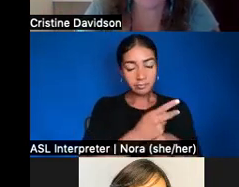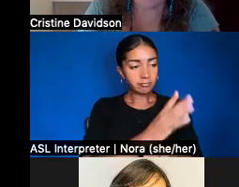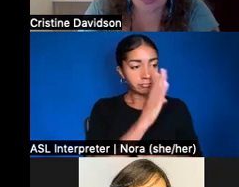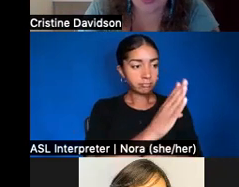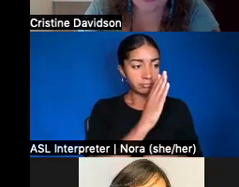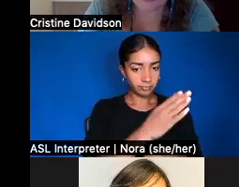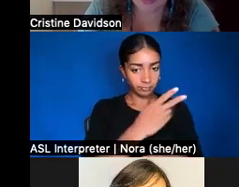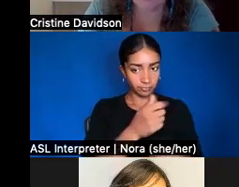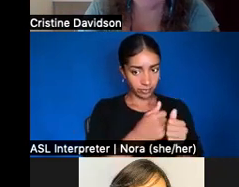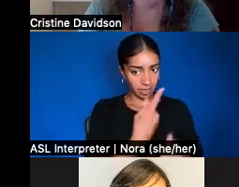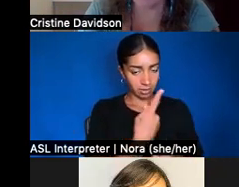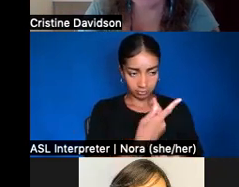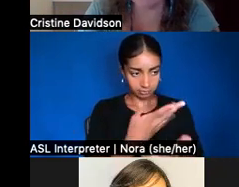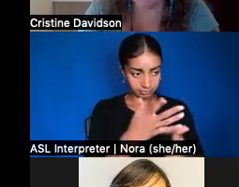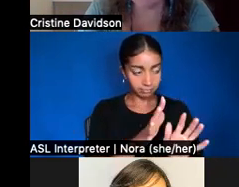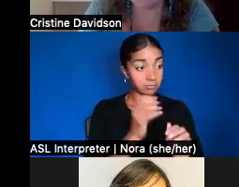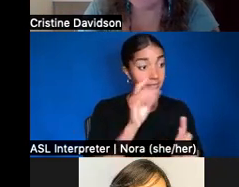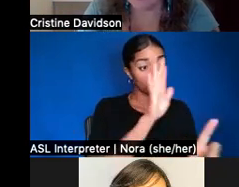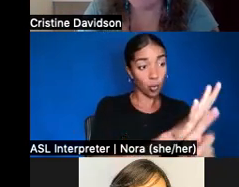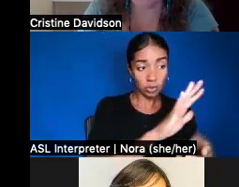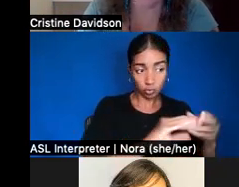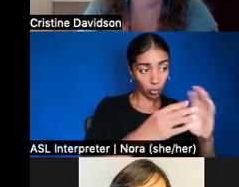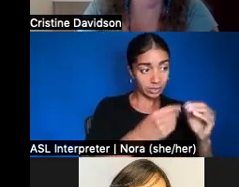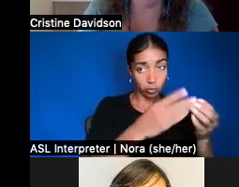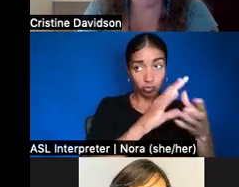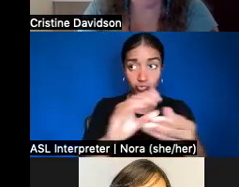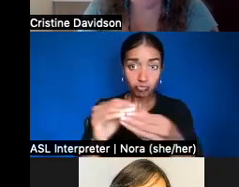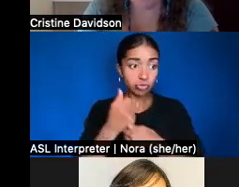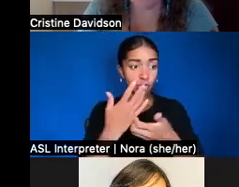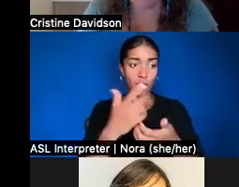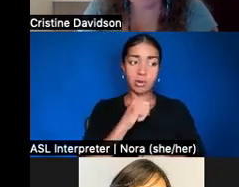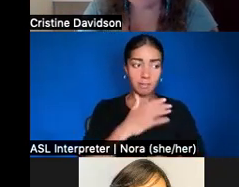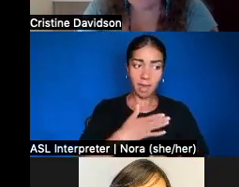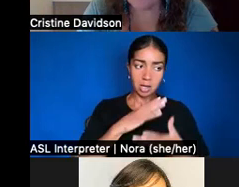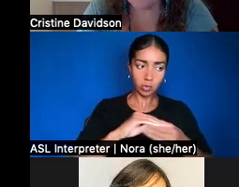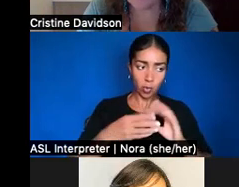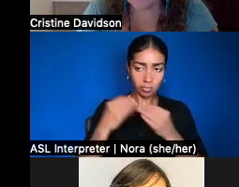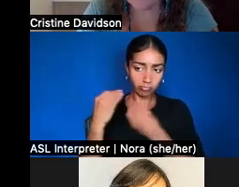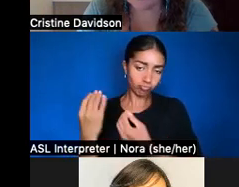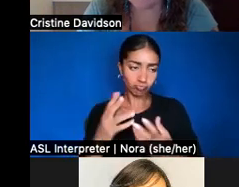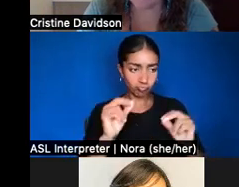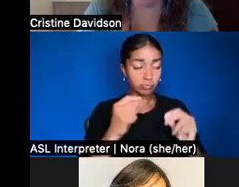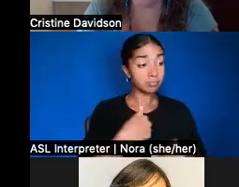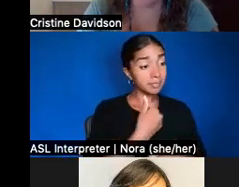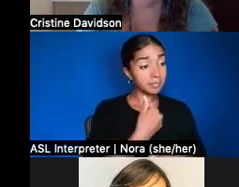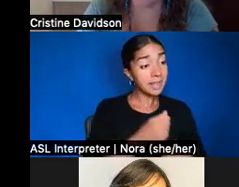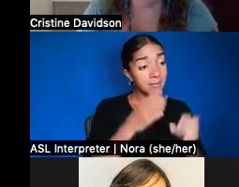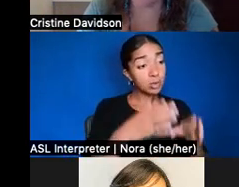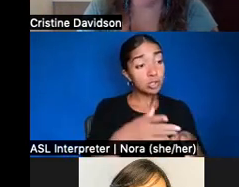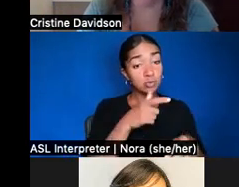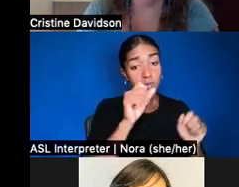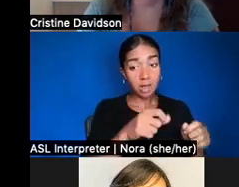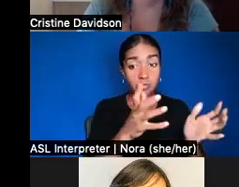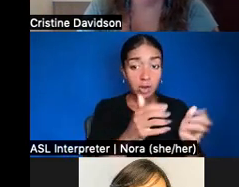your story to tell, not mine. I'm a safe person for you to talk to. This is a safe